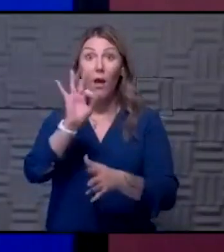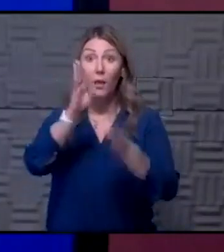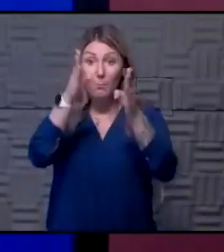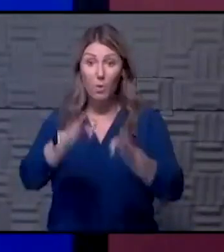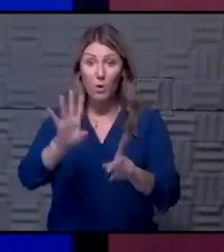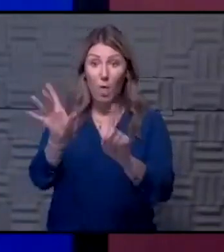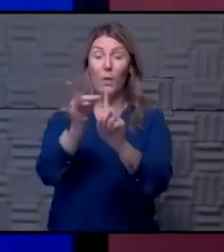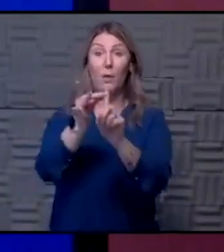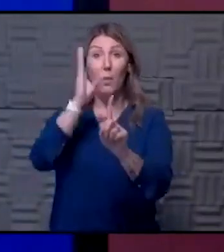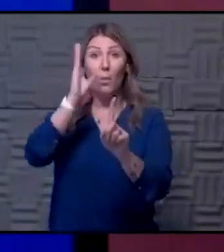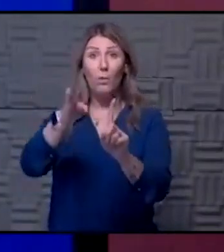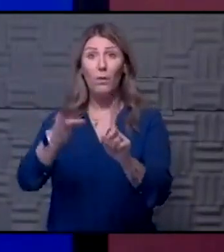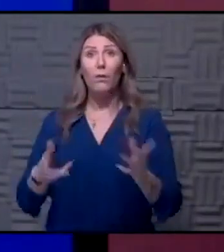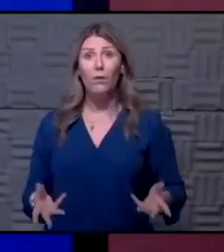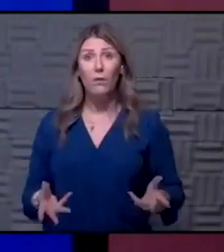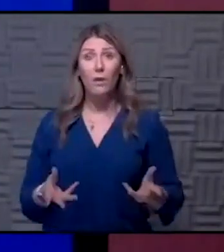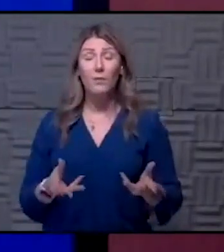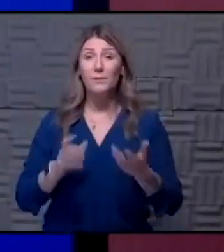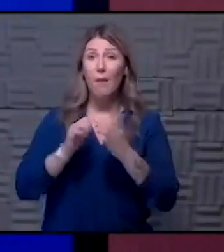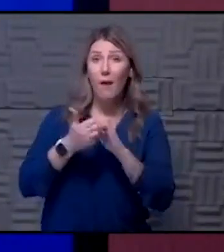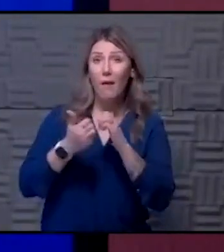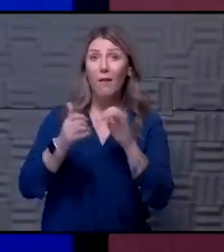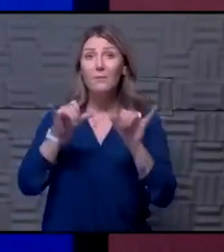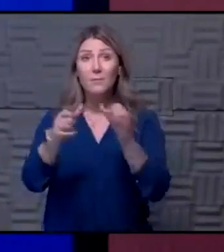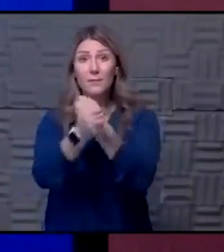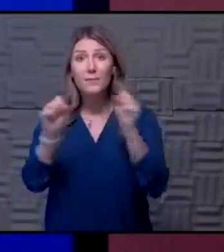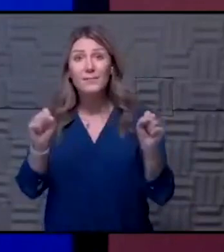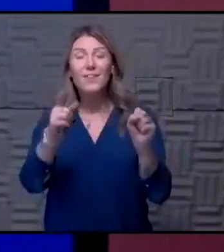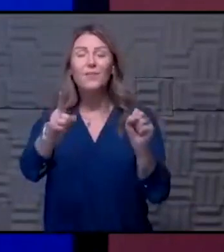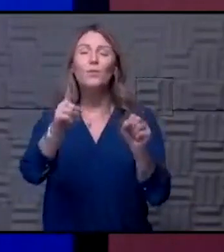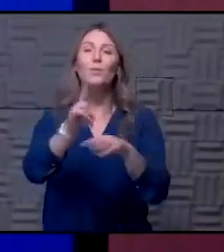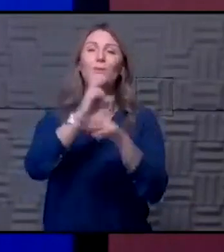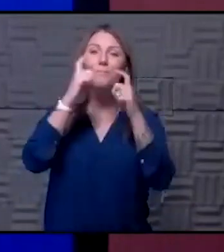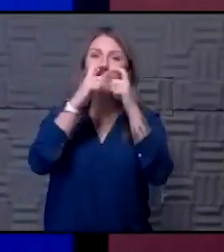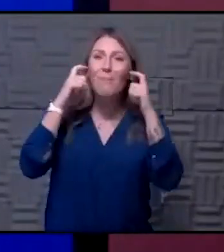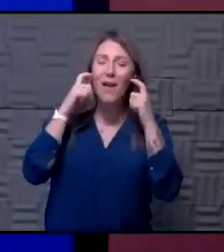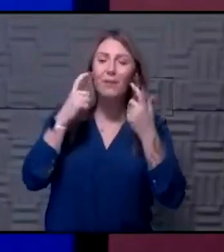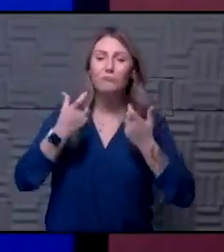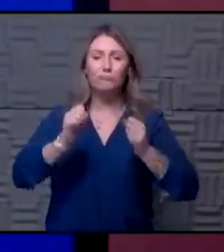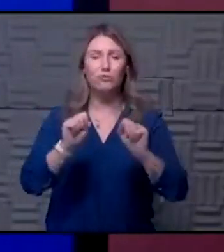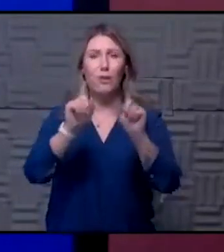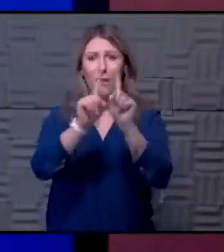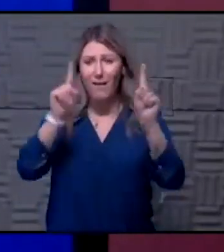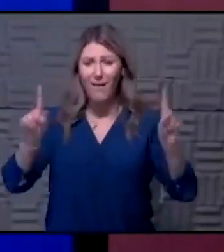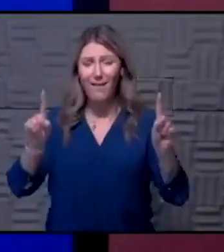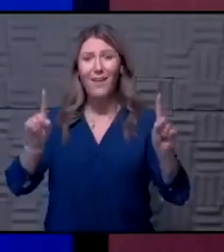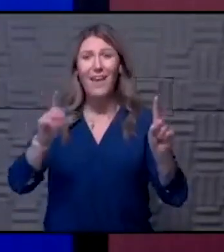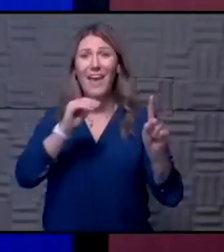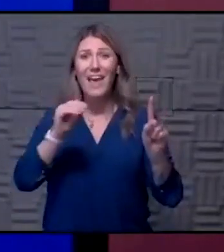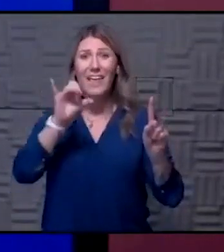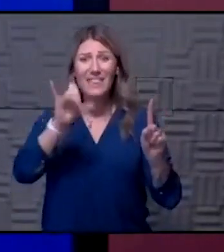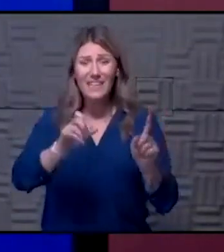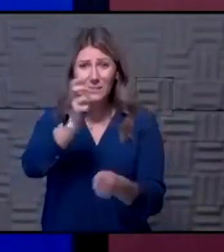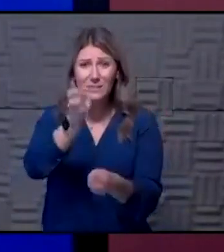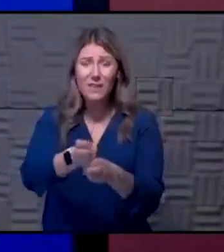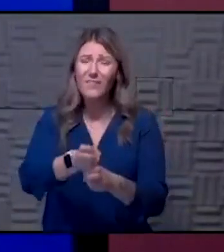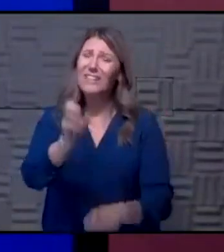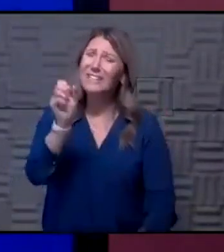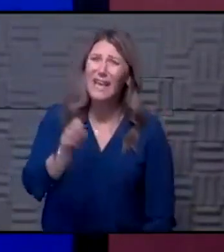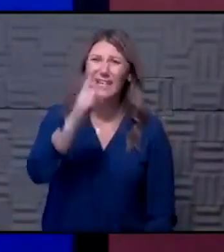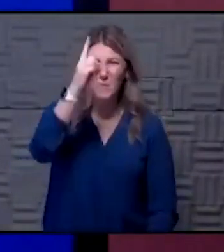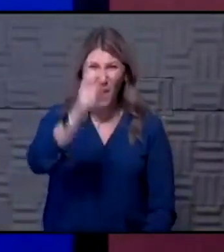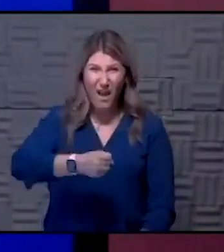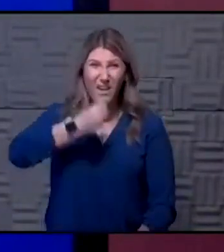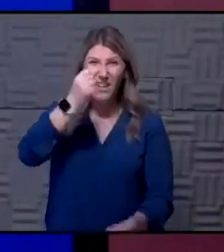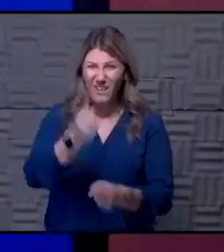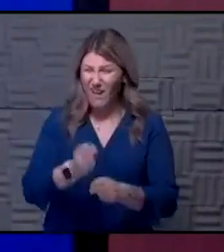you. And so the way you stay safe is you wear your mask, you try to keep your distance, and yes, that's been hard, and it's been a year that